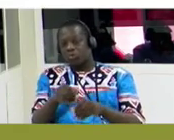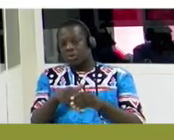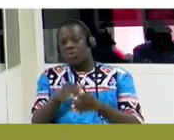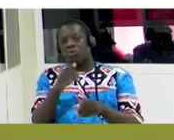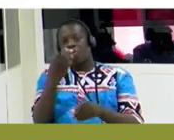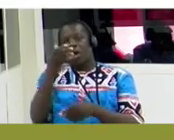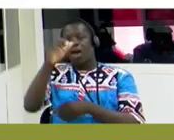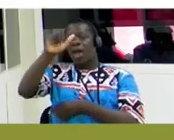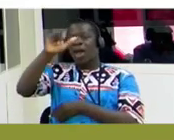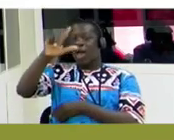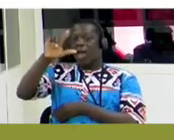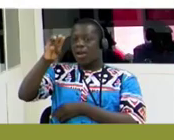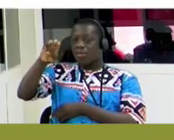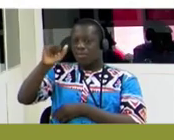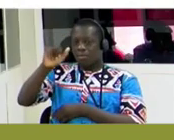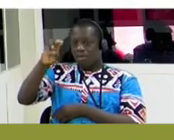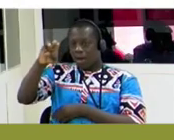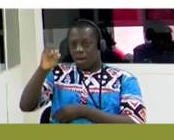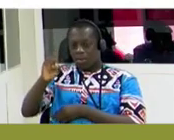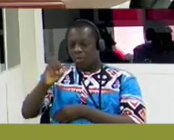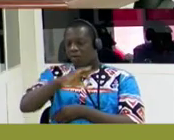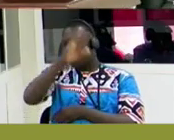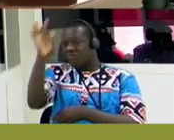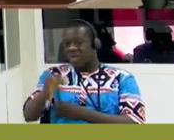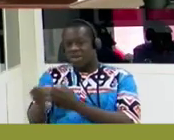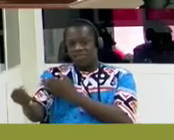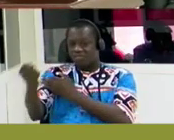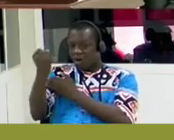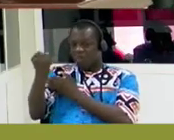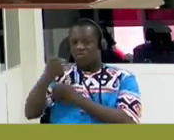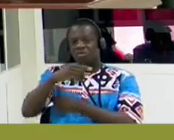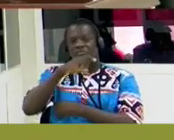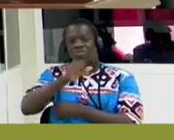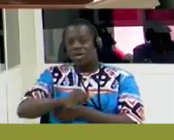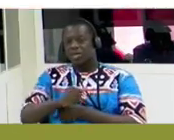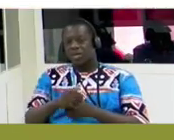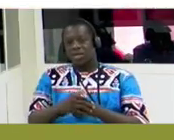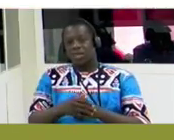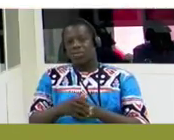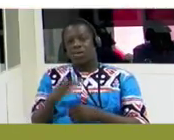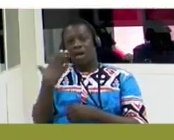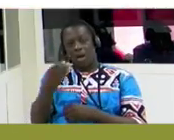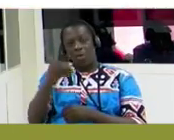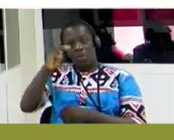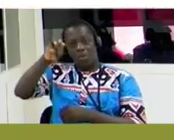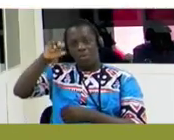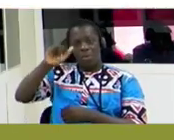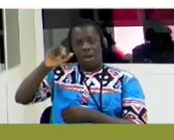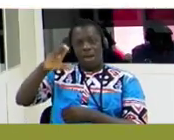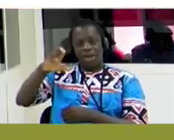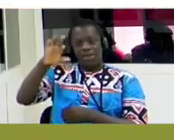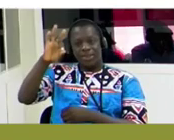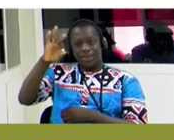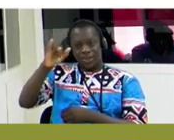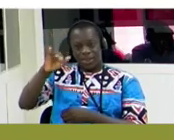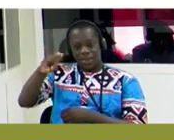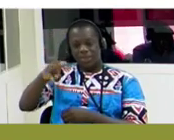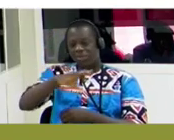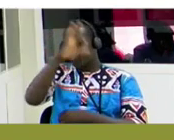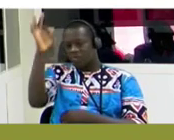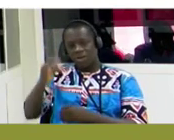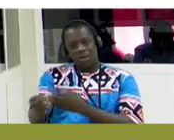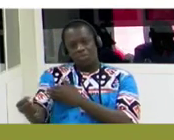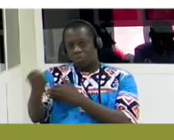very powerful than even a lieutenant. How about Martin? Yeah, Martin too was powerful because he knows the guy